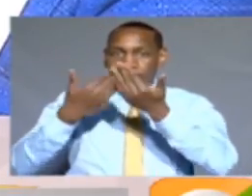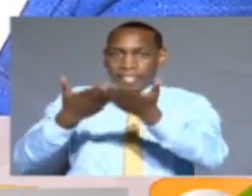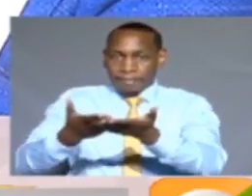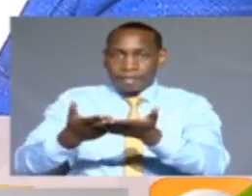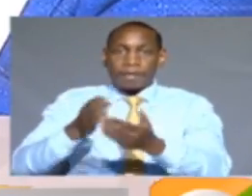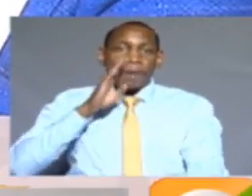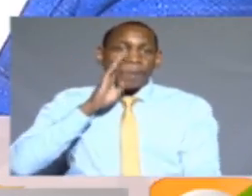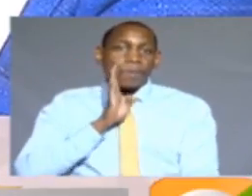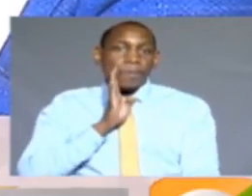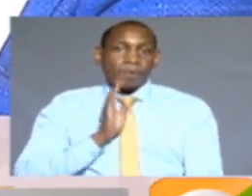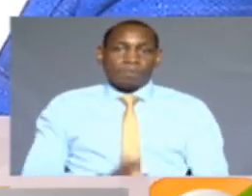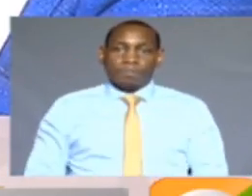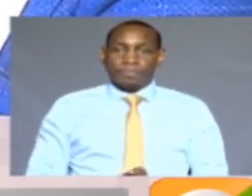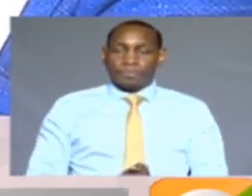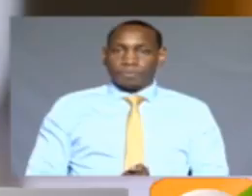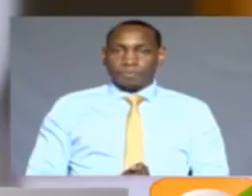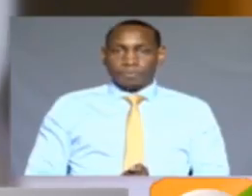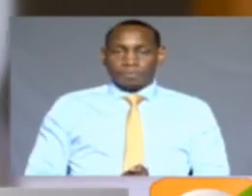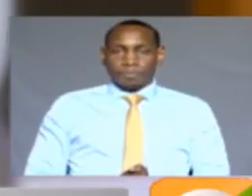late Collymore.